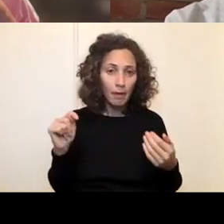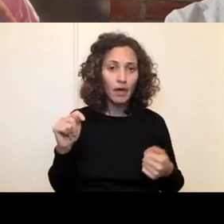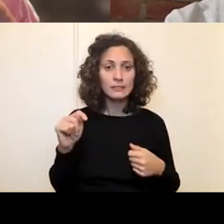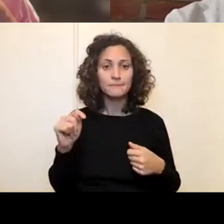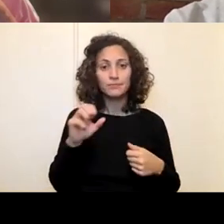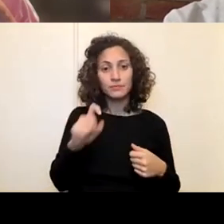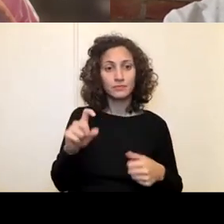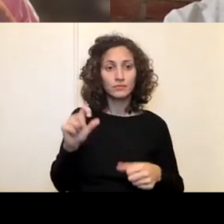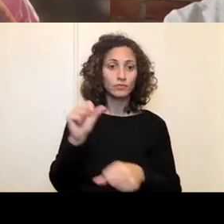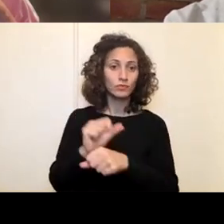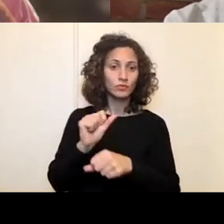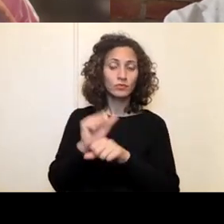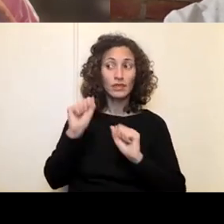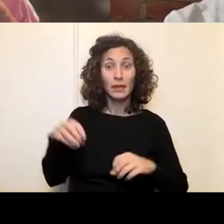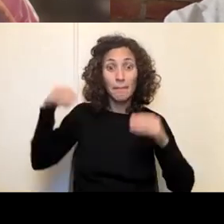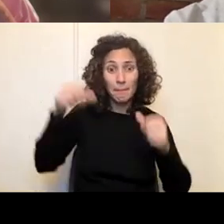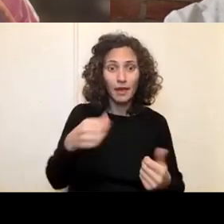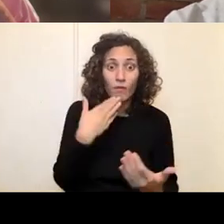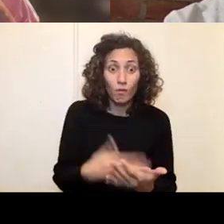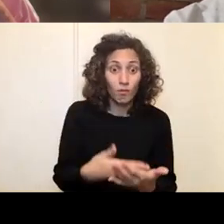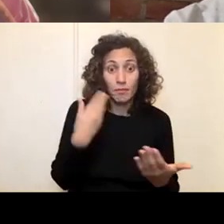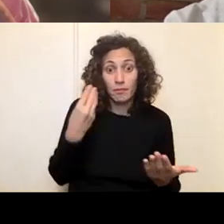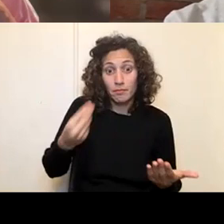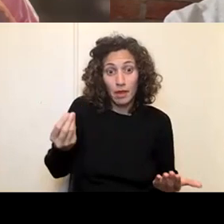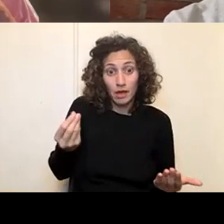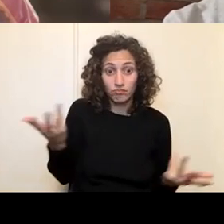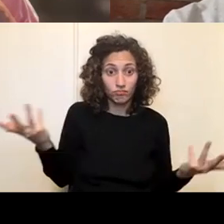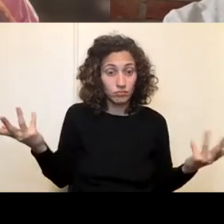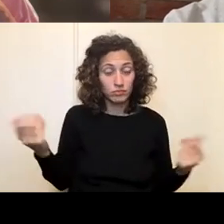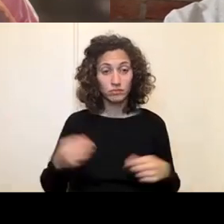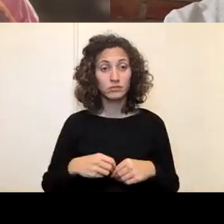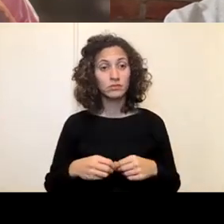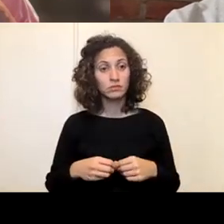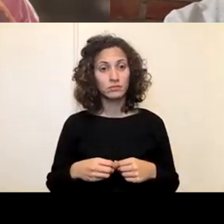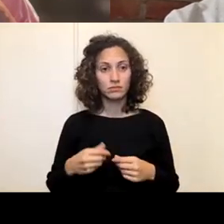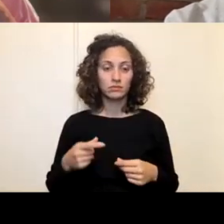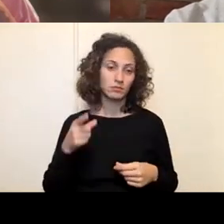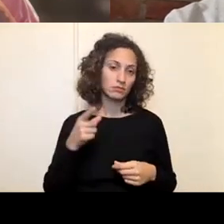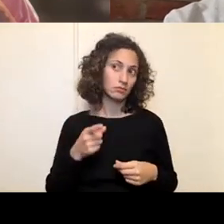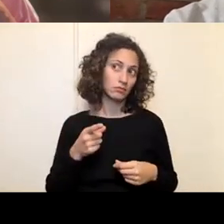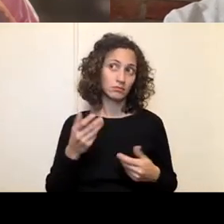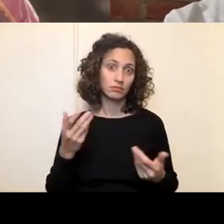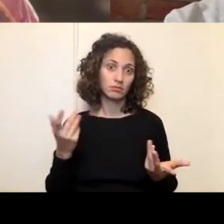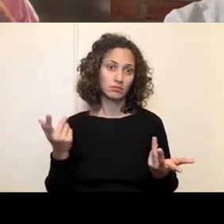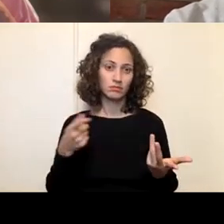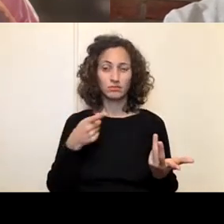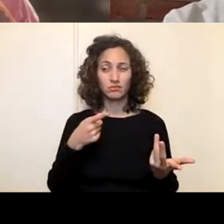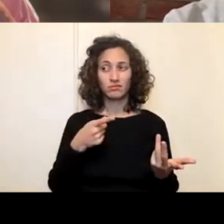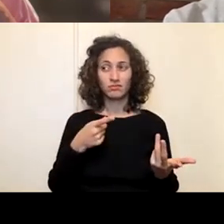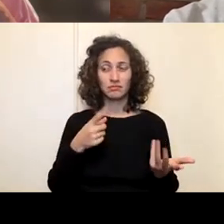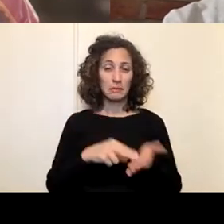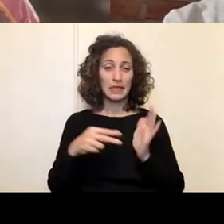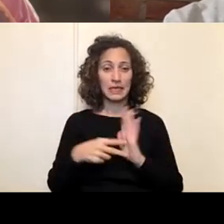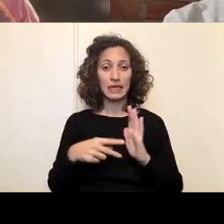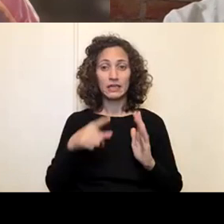work can pay so well that you don't necessarily need to rely on